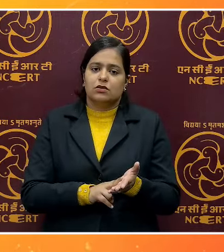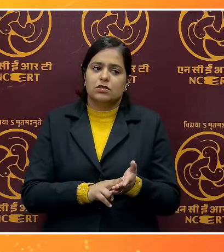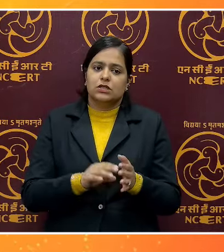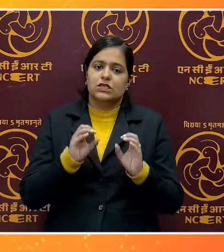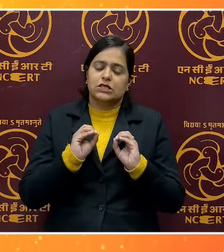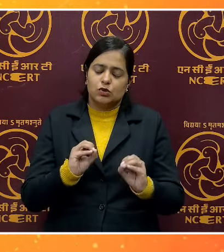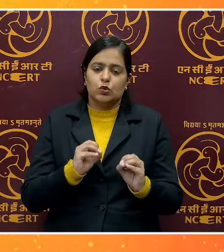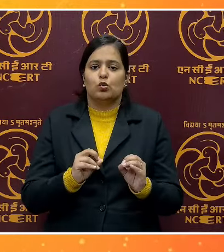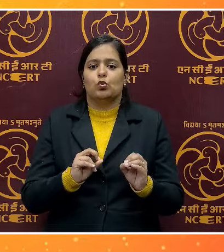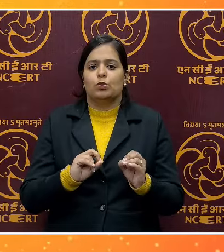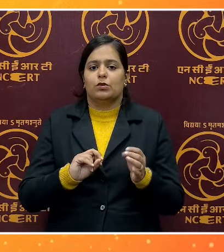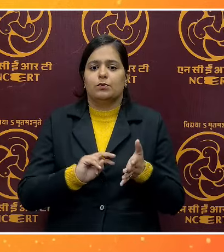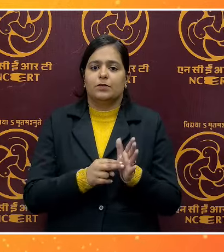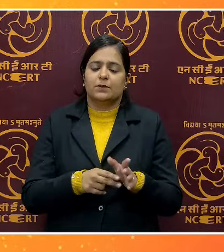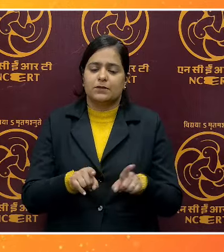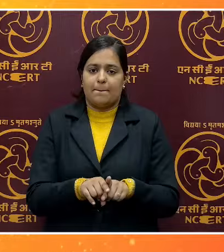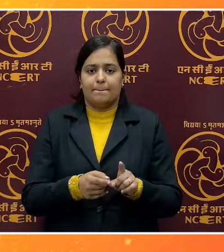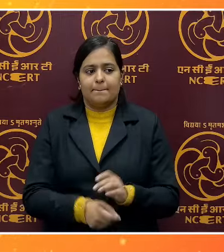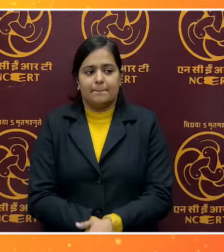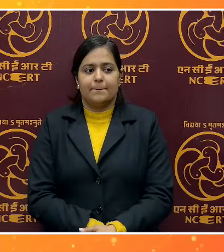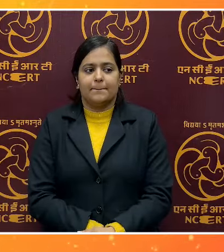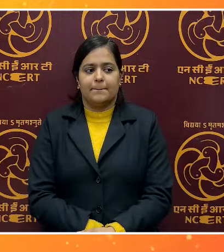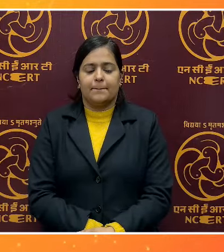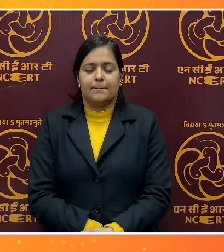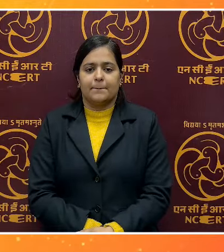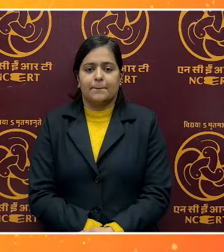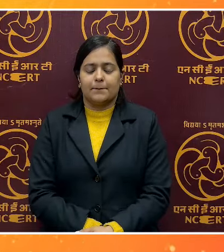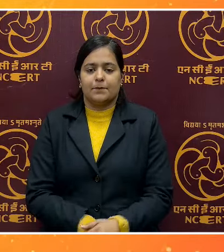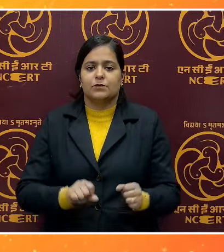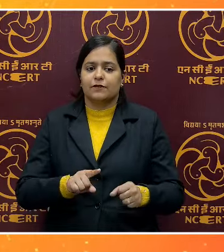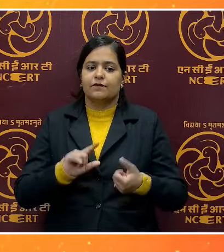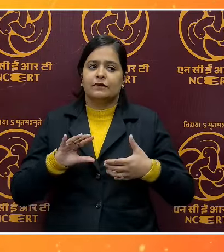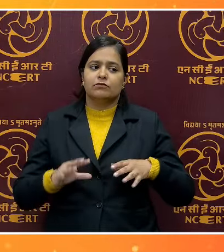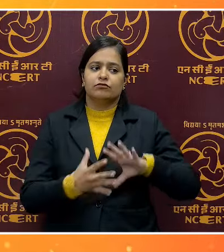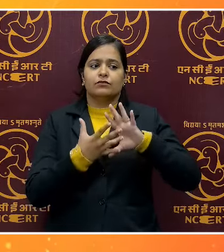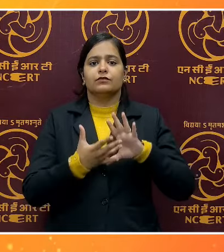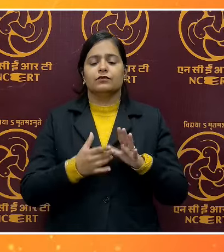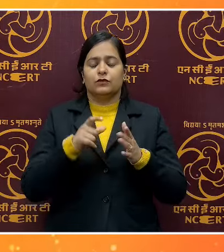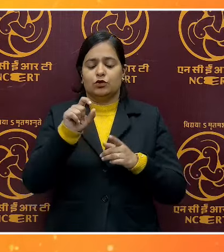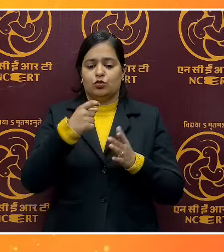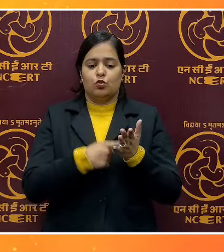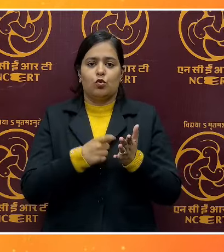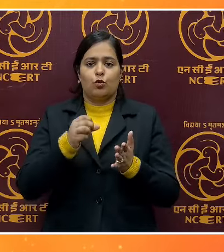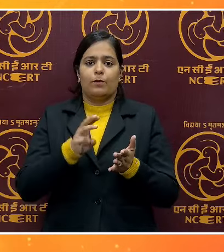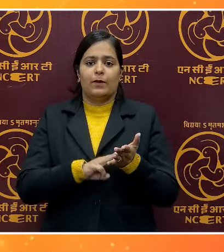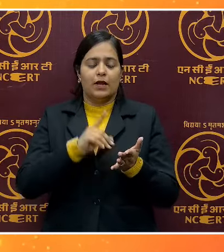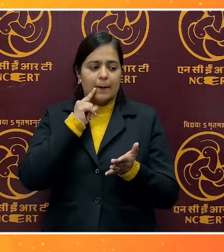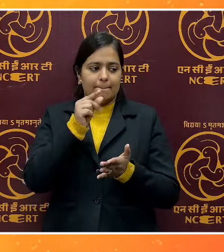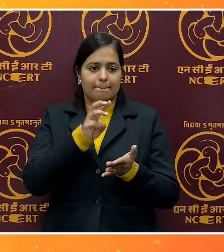must we come to create the oxidation state of chromium 3?